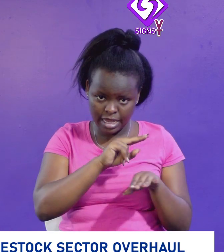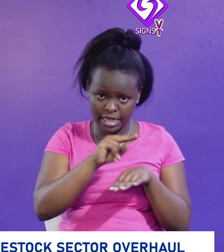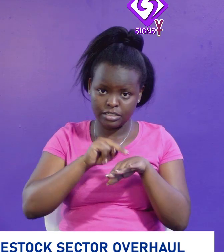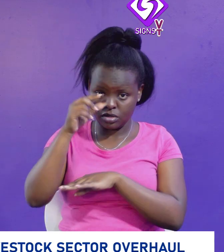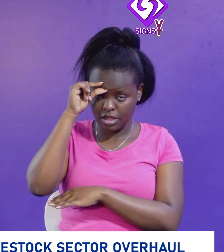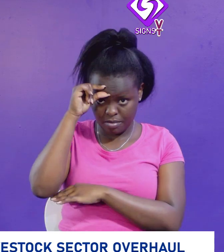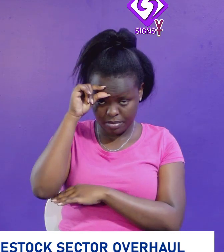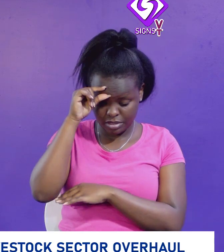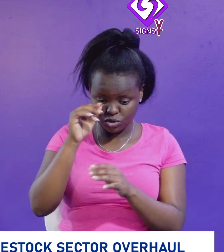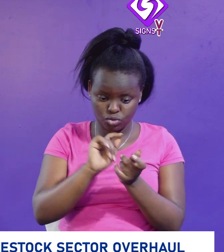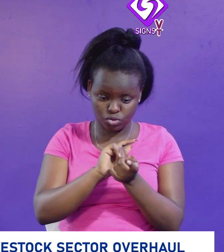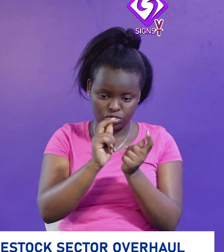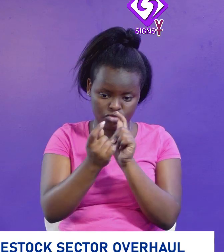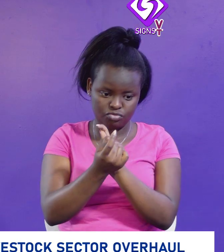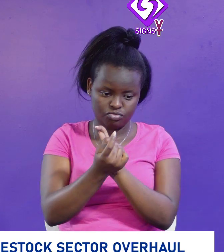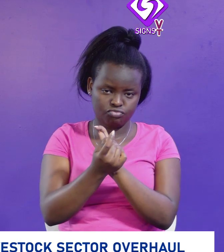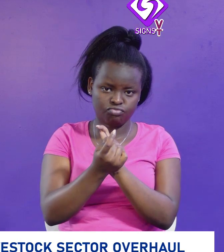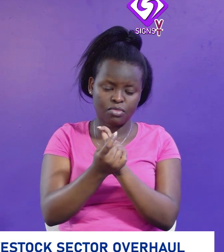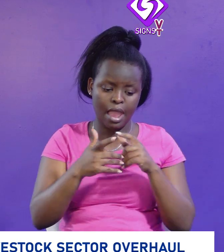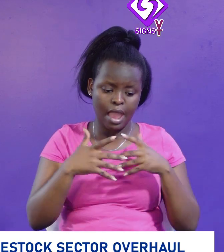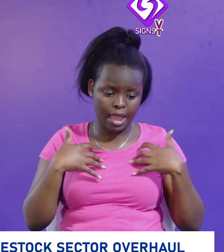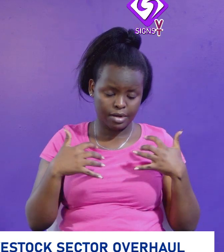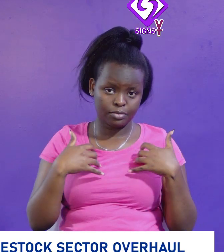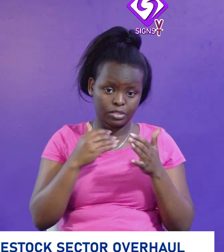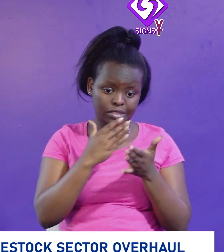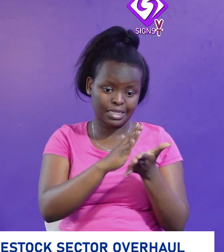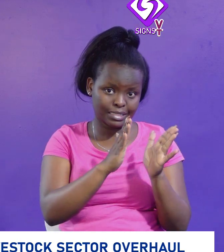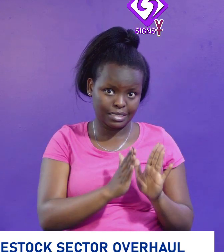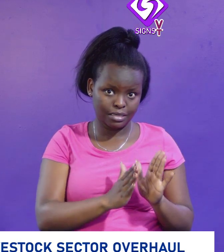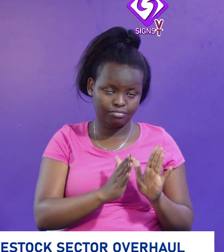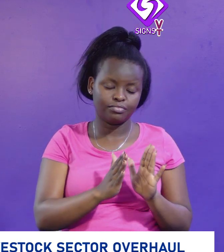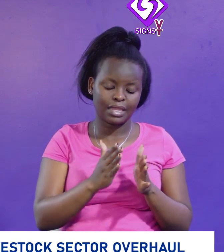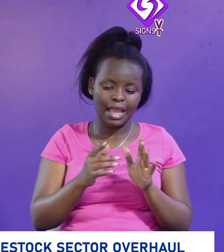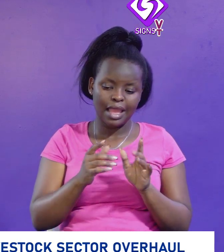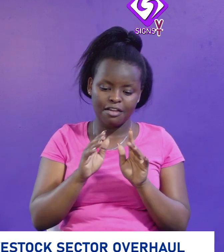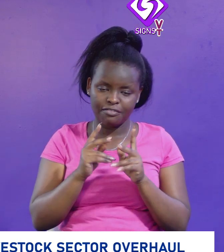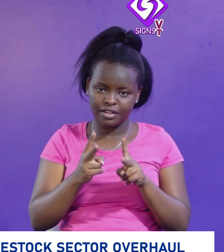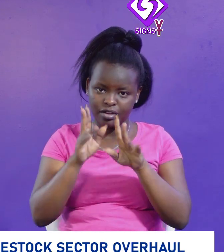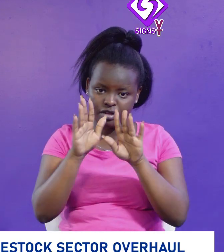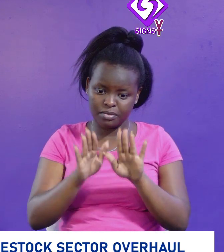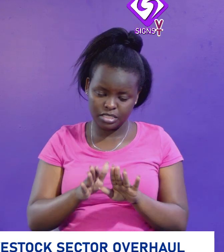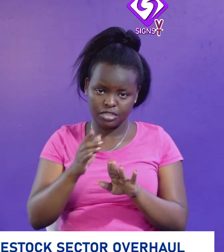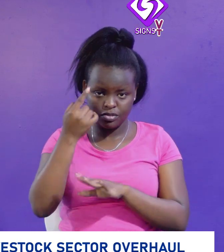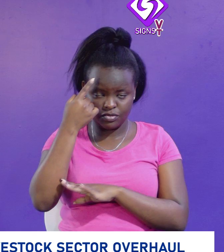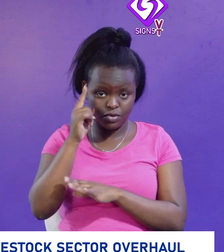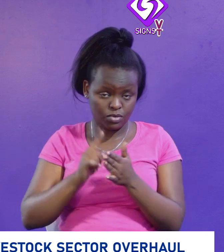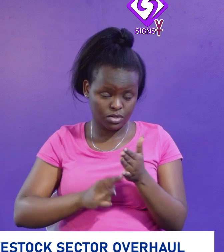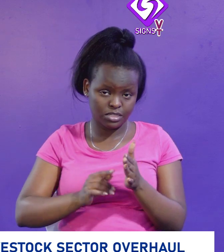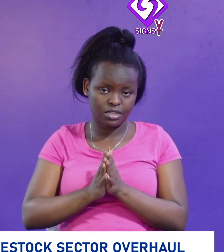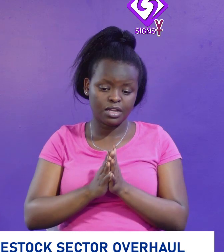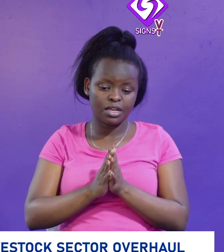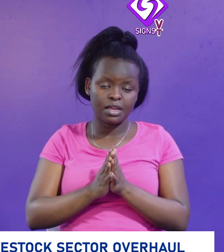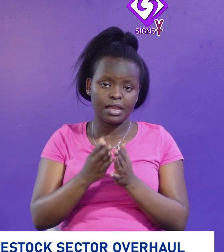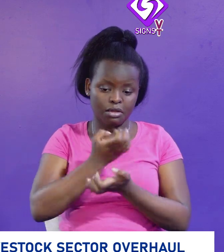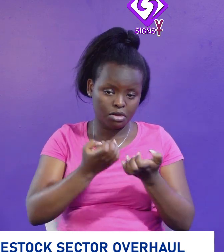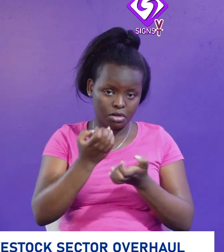transform Kenya's livestock sector in a key pillar of economic growth. Speaking at a consultative meeting with the governors